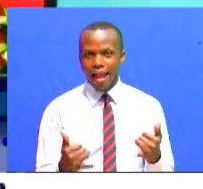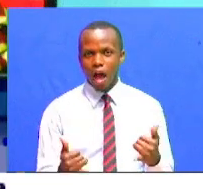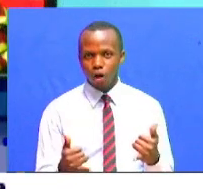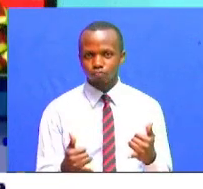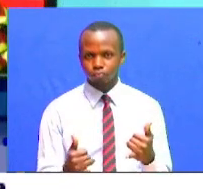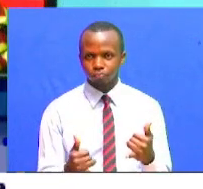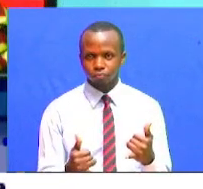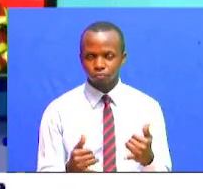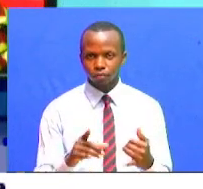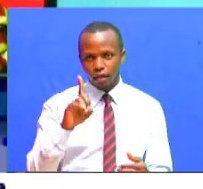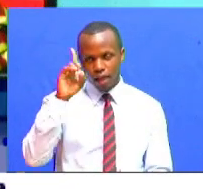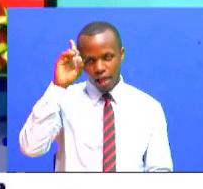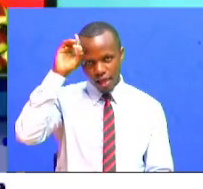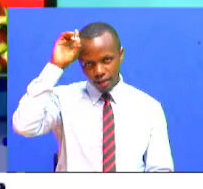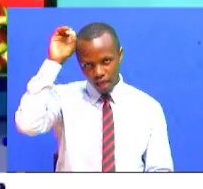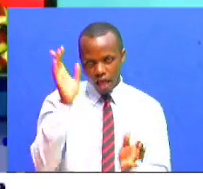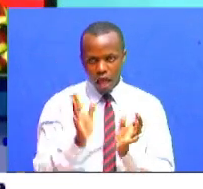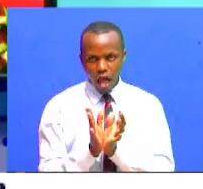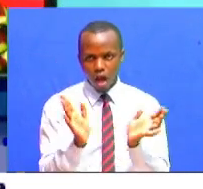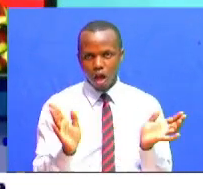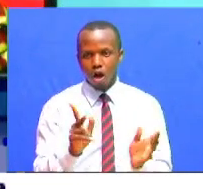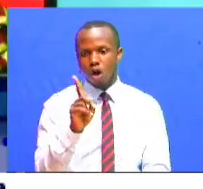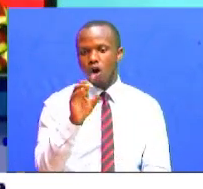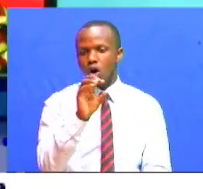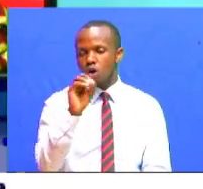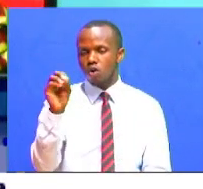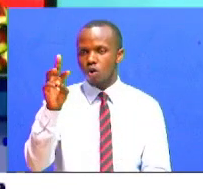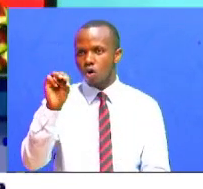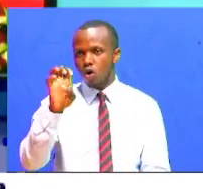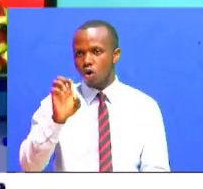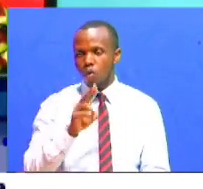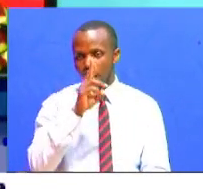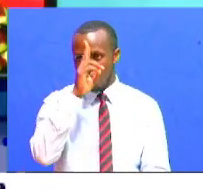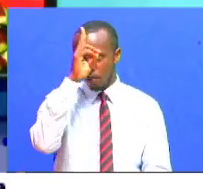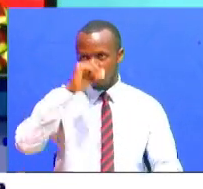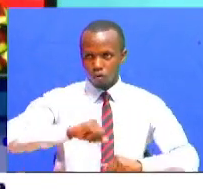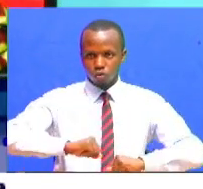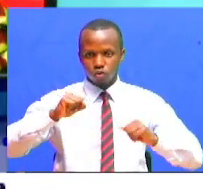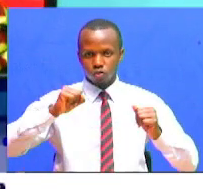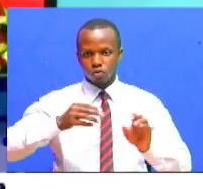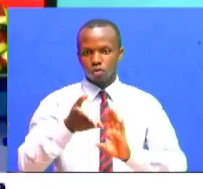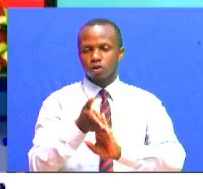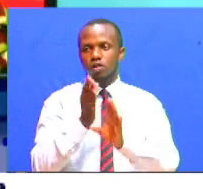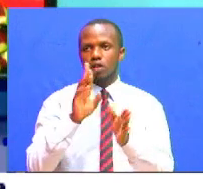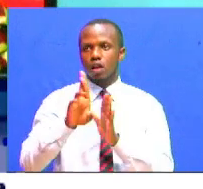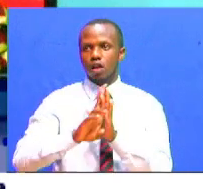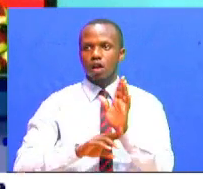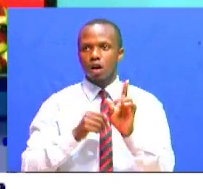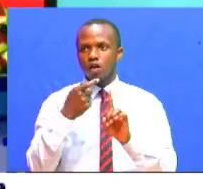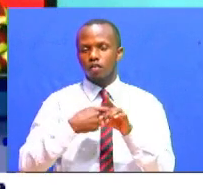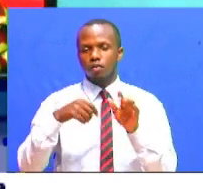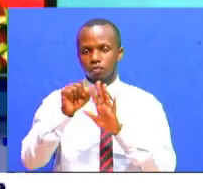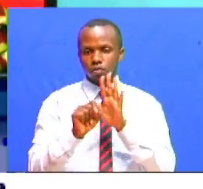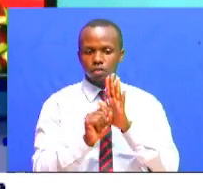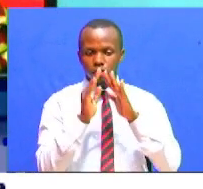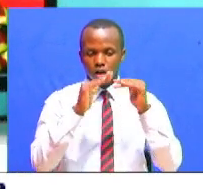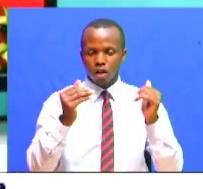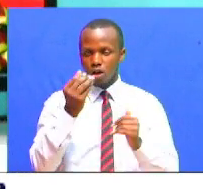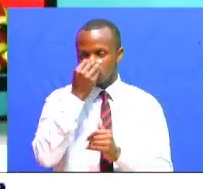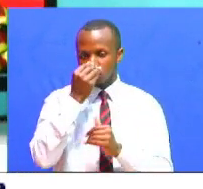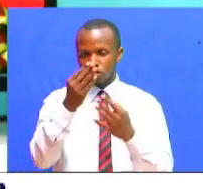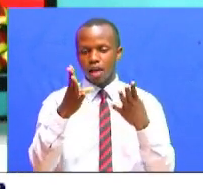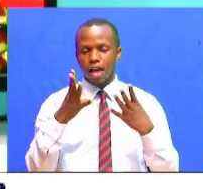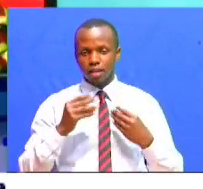The General of Police, Japheth Koome, has today resigned from his role. In a statement from State House, Ruto announced that he has